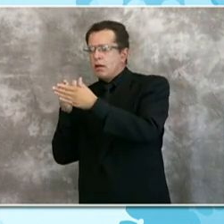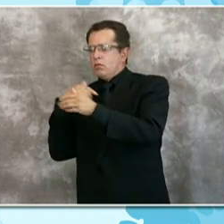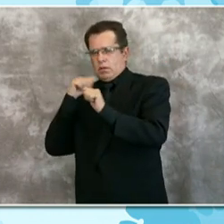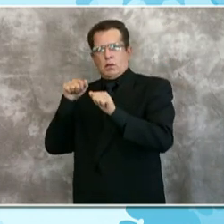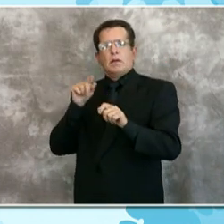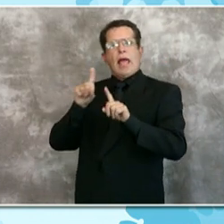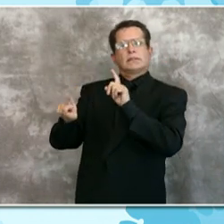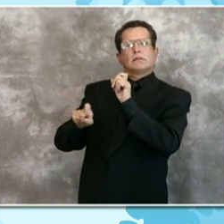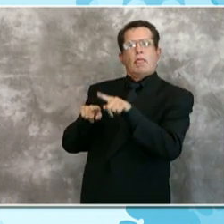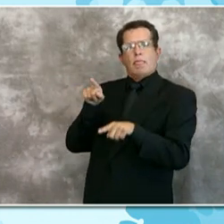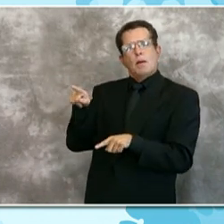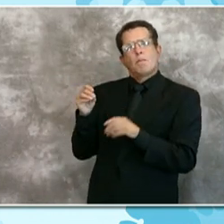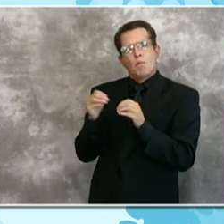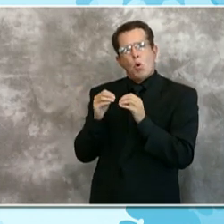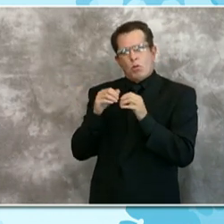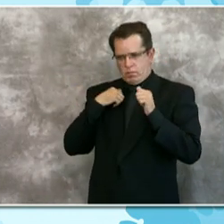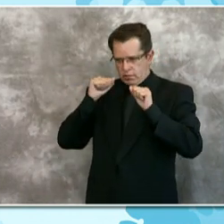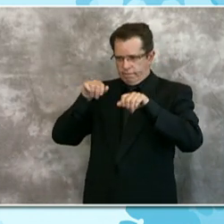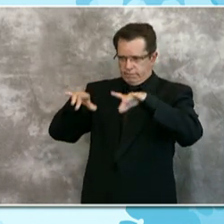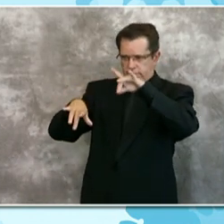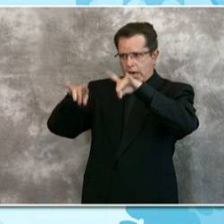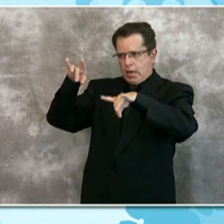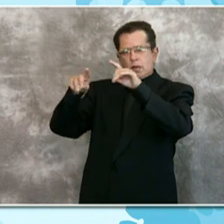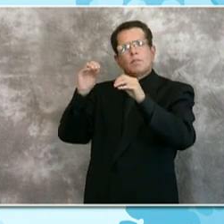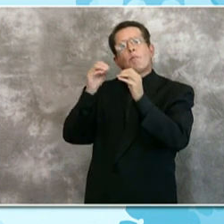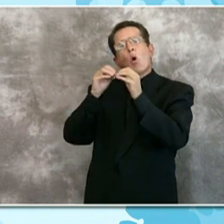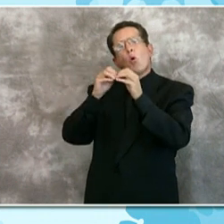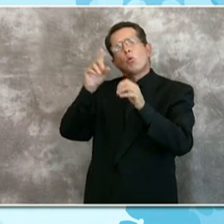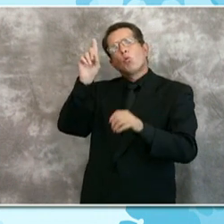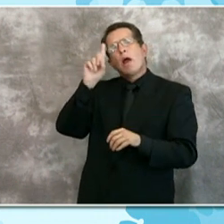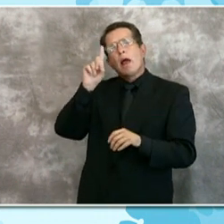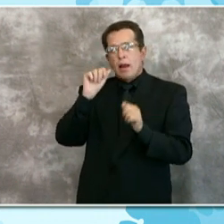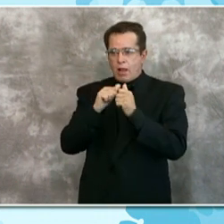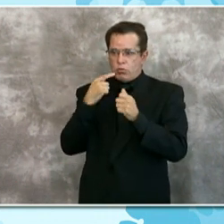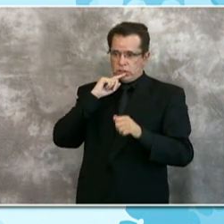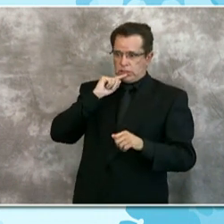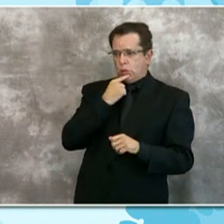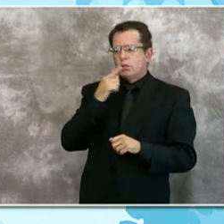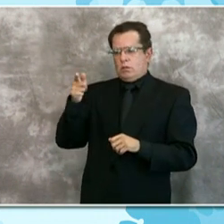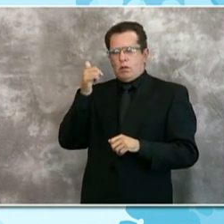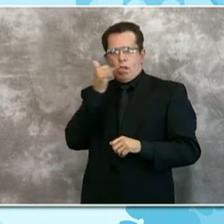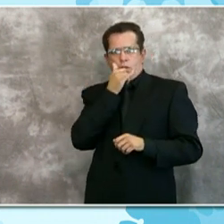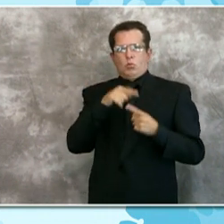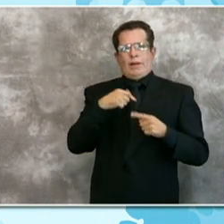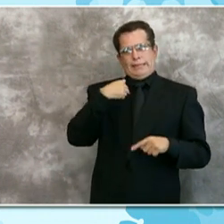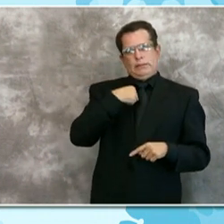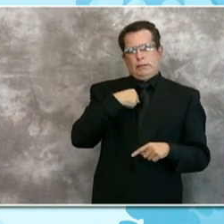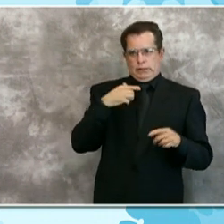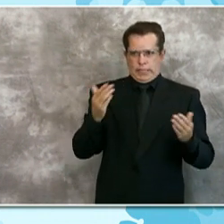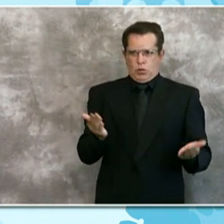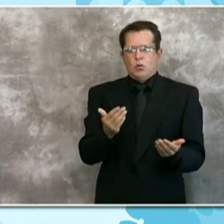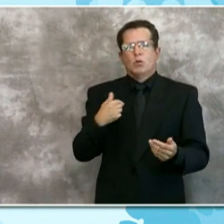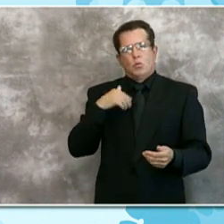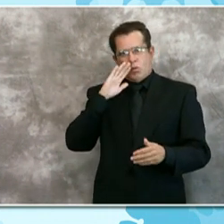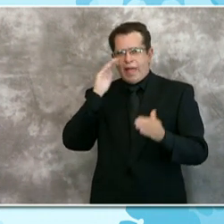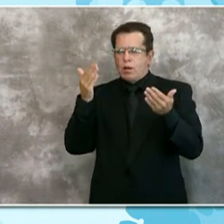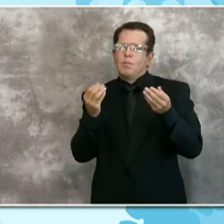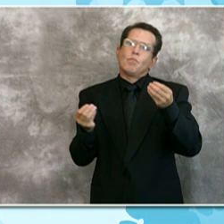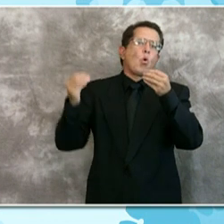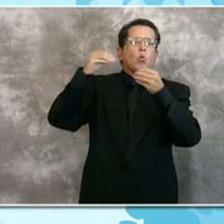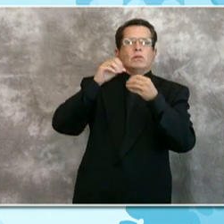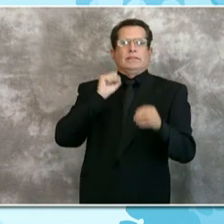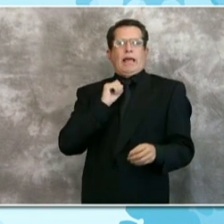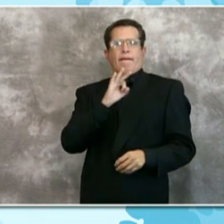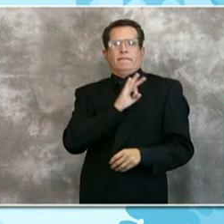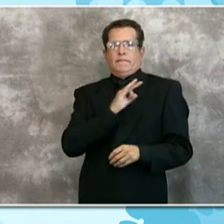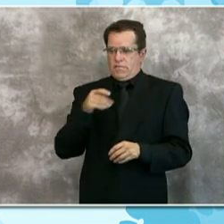from them and try and assess the level of severity of the issue that's being raised. We're bringing on additional staffs to increase